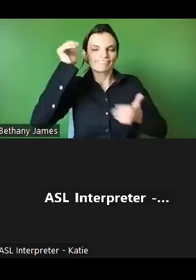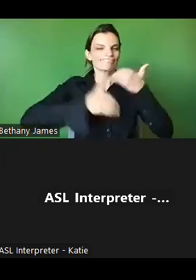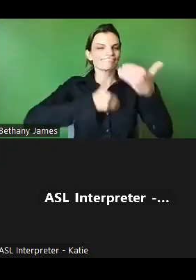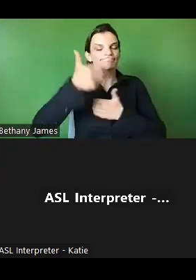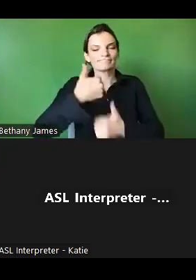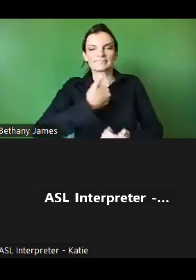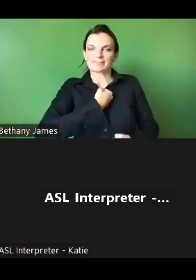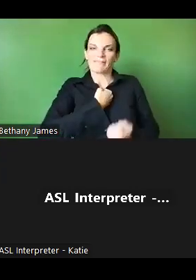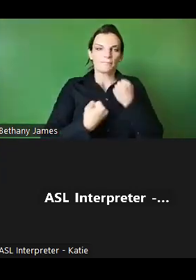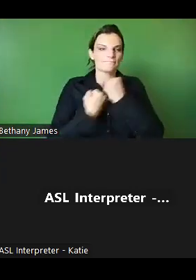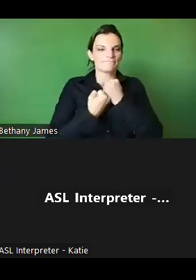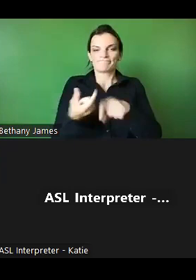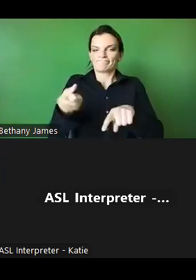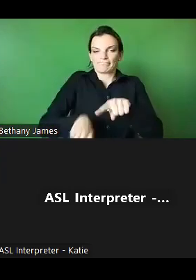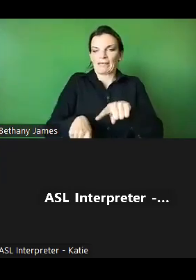self-efficacy.